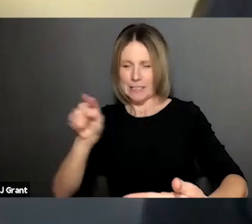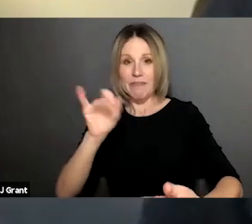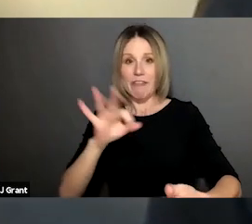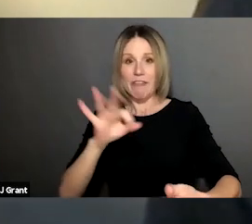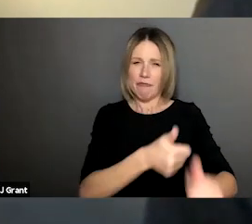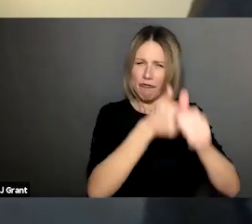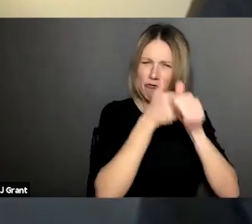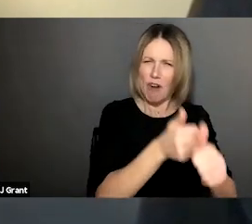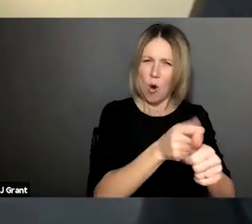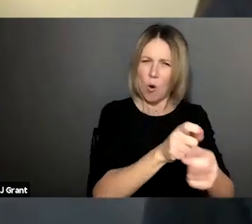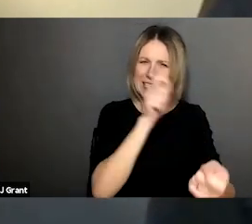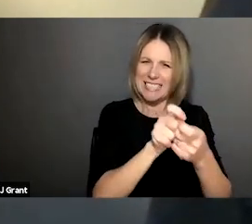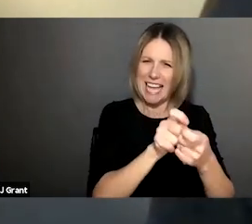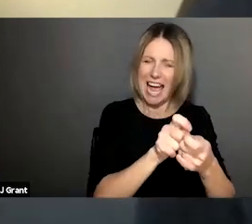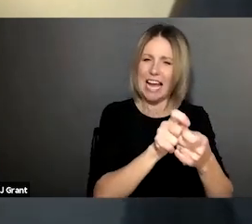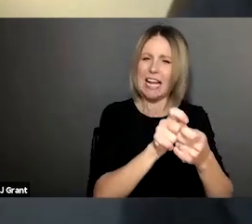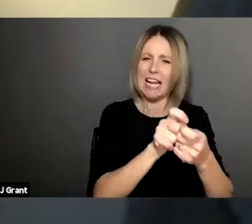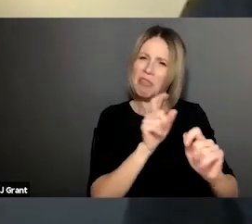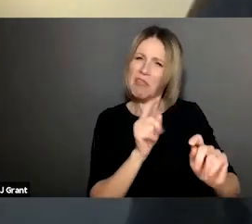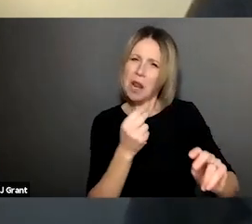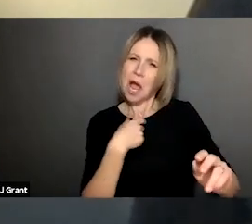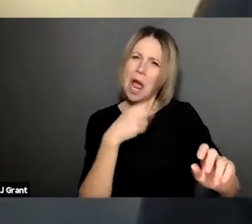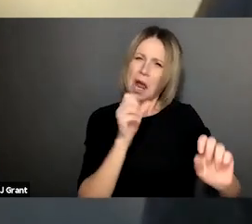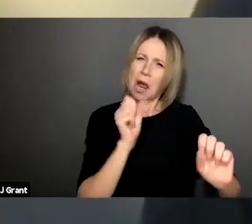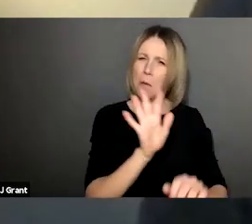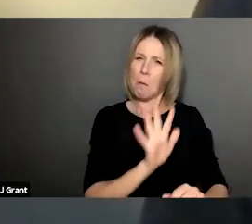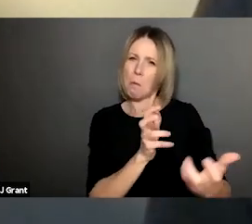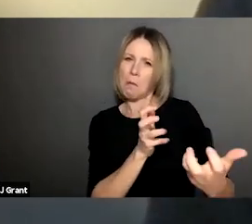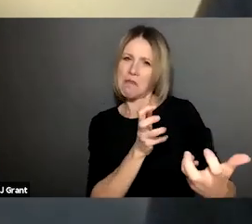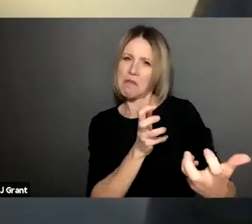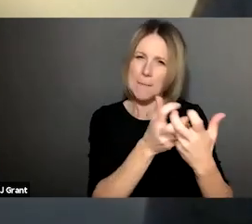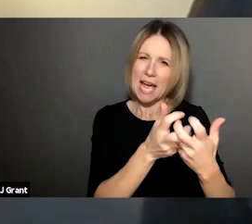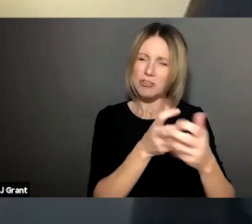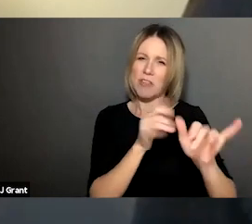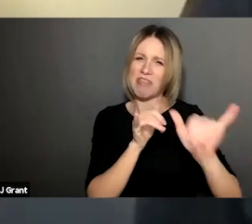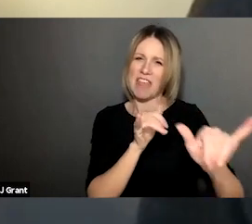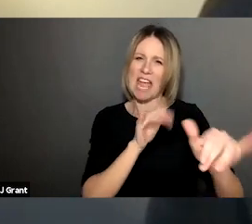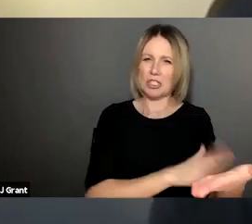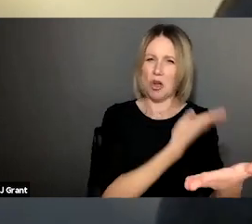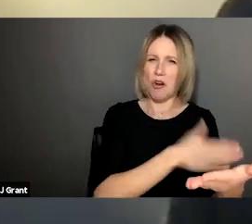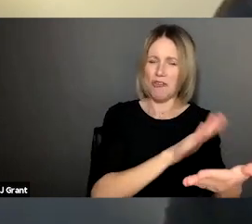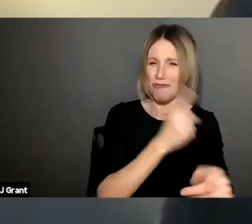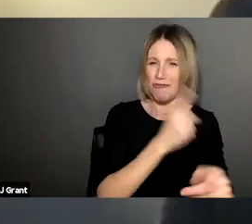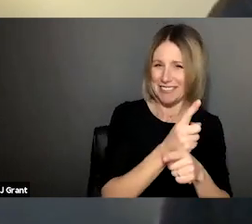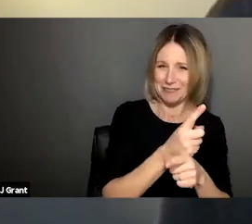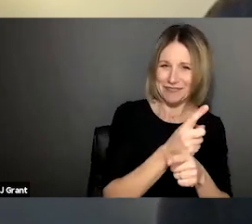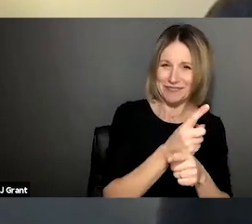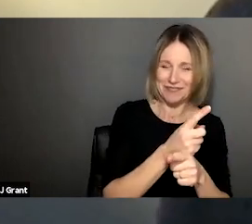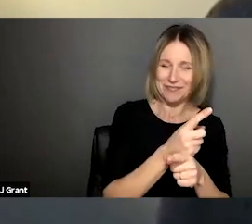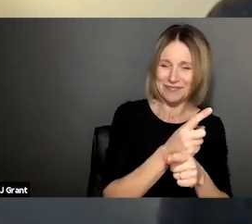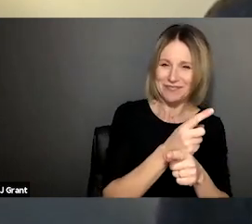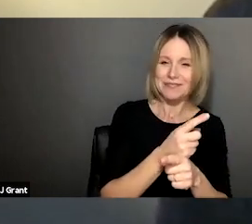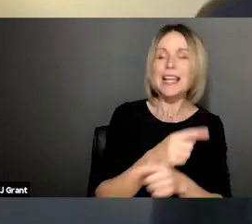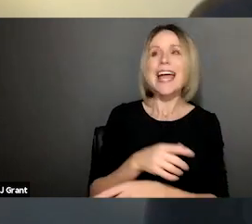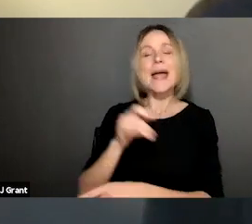passable version of the song the artist wrote. The food is gonna taste kind of like what the guy